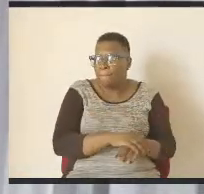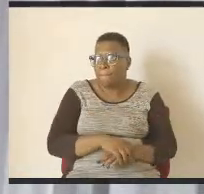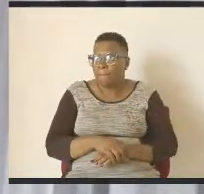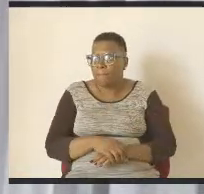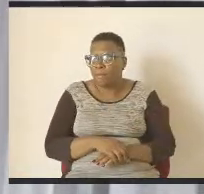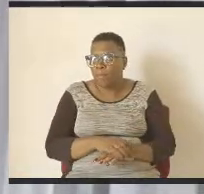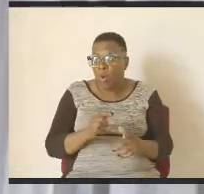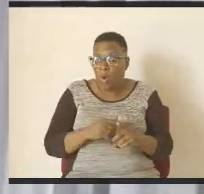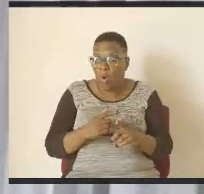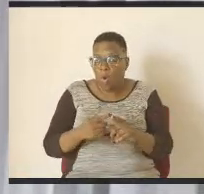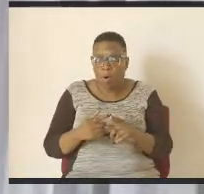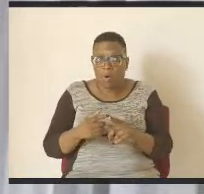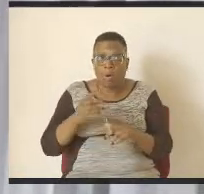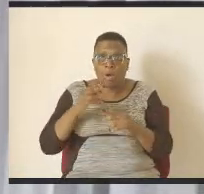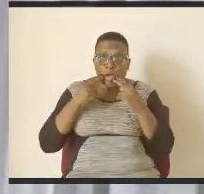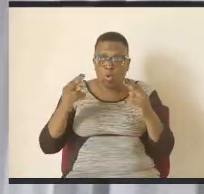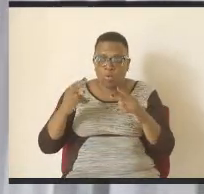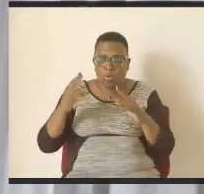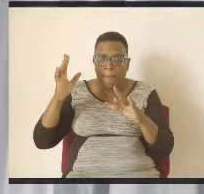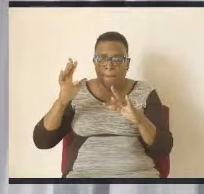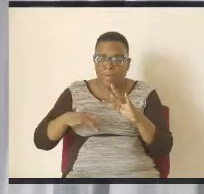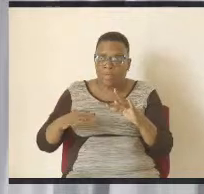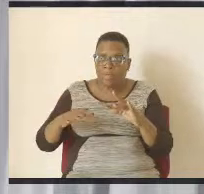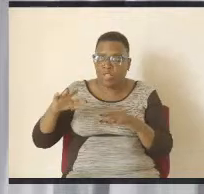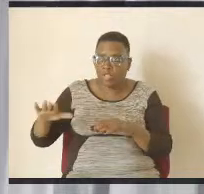child or someone who was murdered.